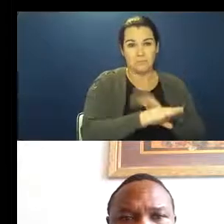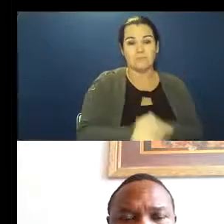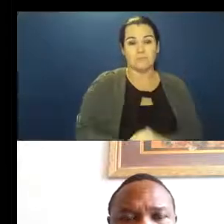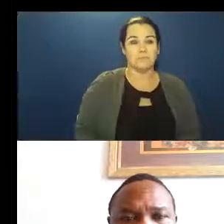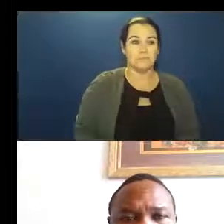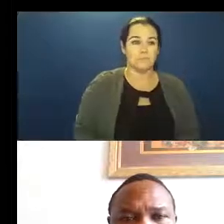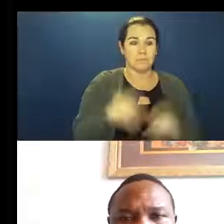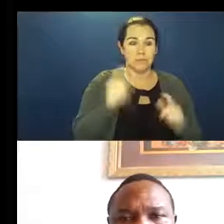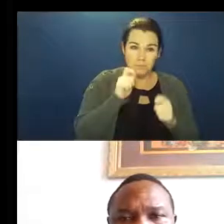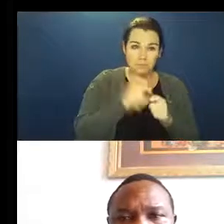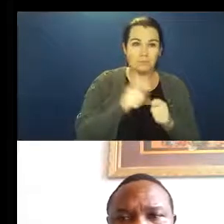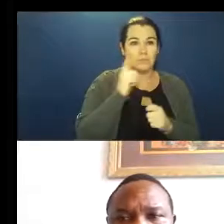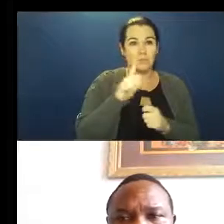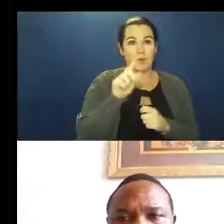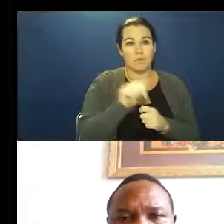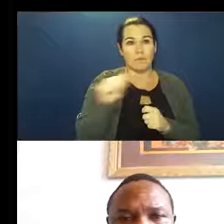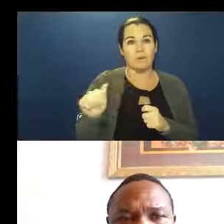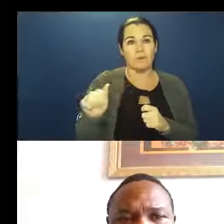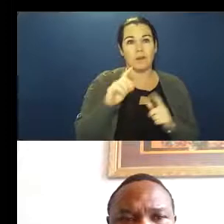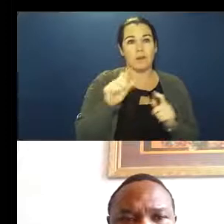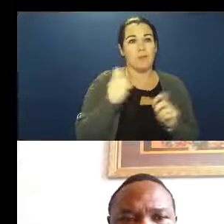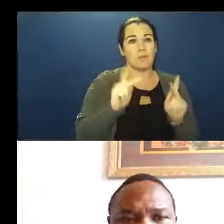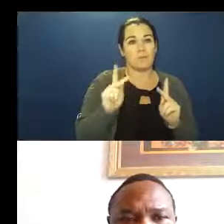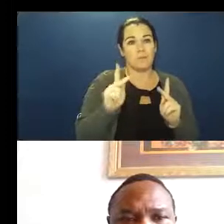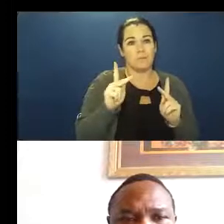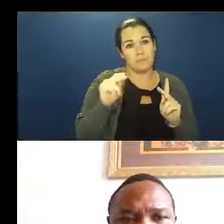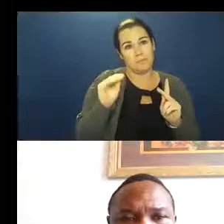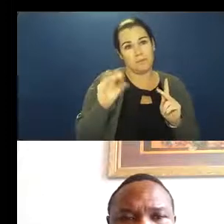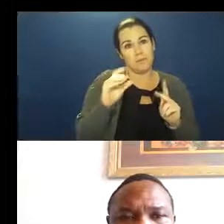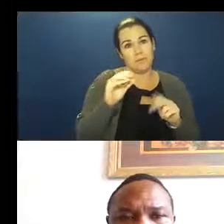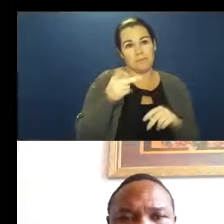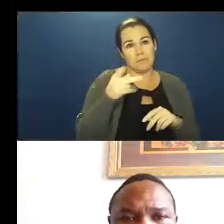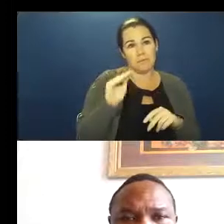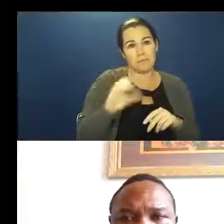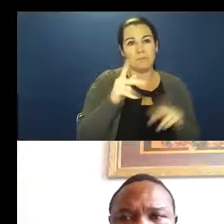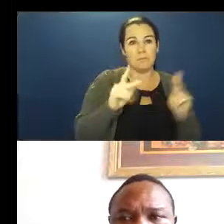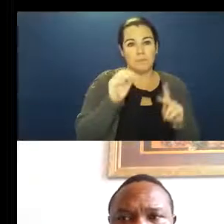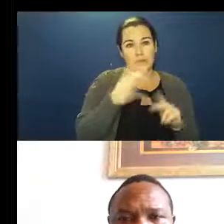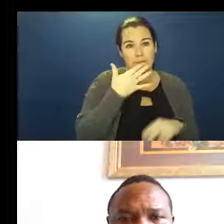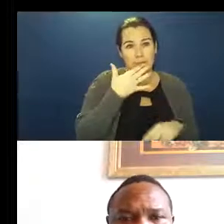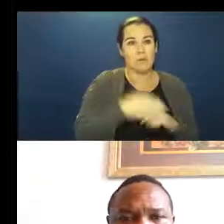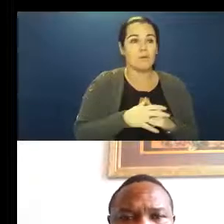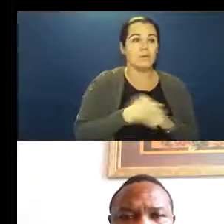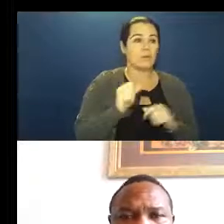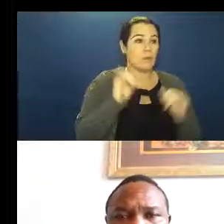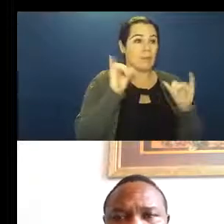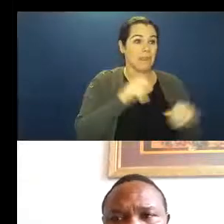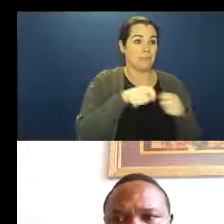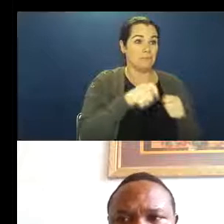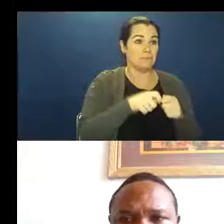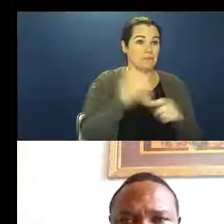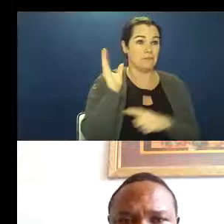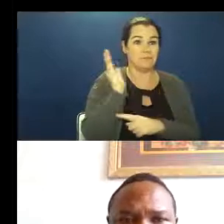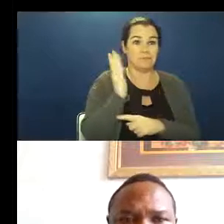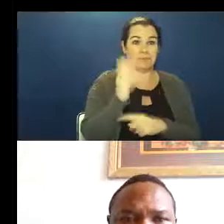targeting African Americans and other people of color with disabilities. So that particular listening session was very, very well